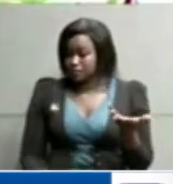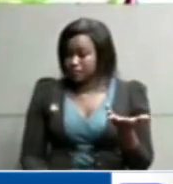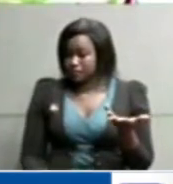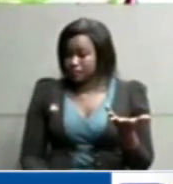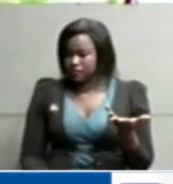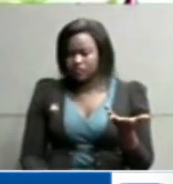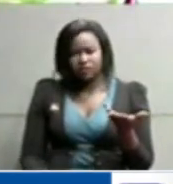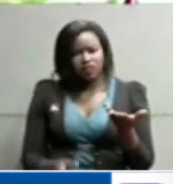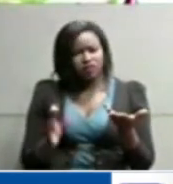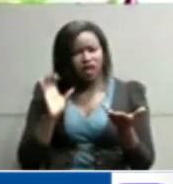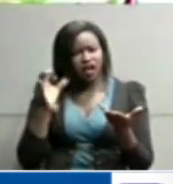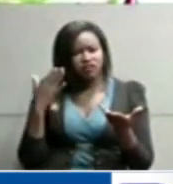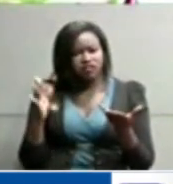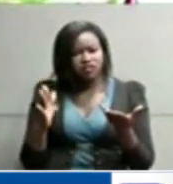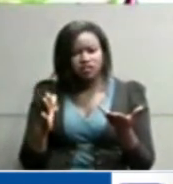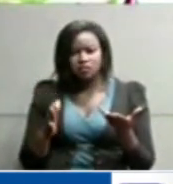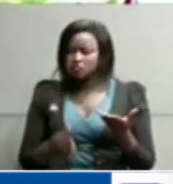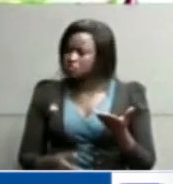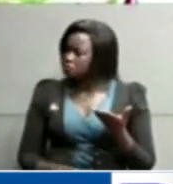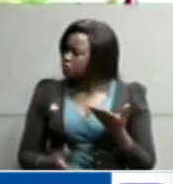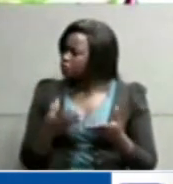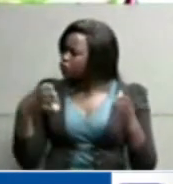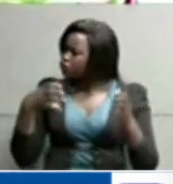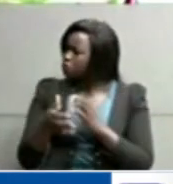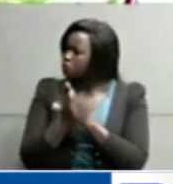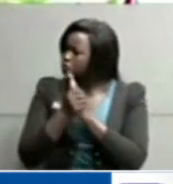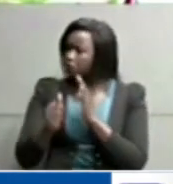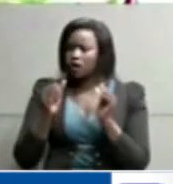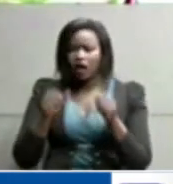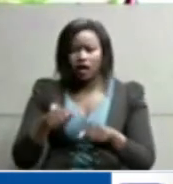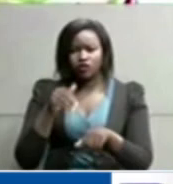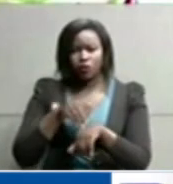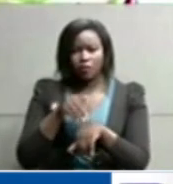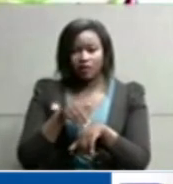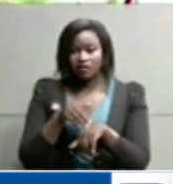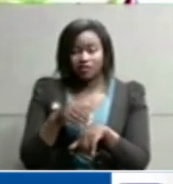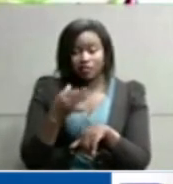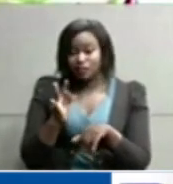Have you heard of that? Your comment on that?